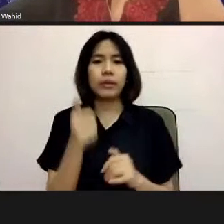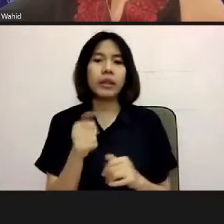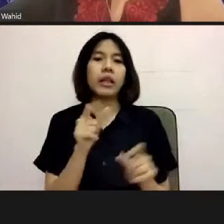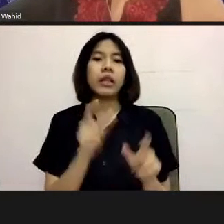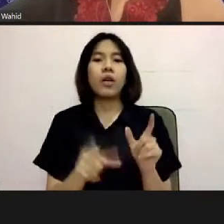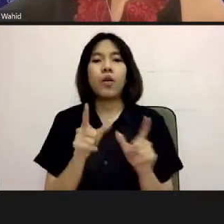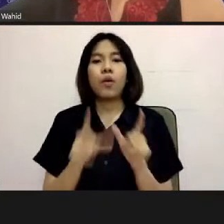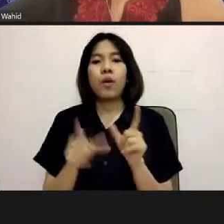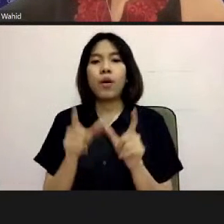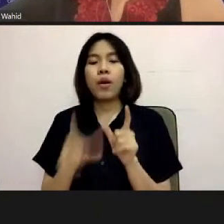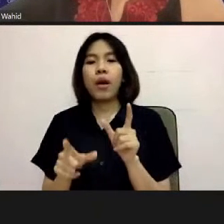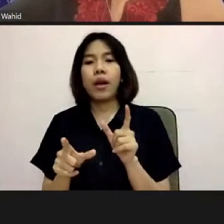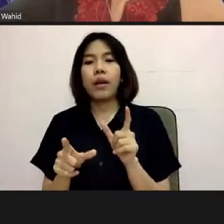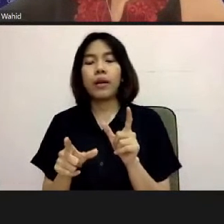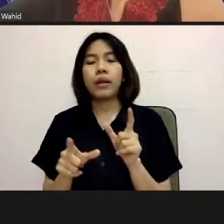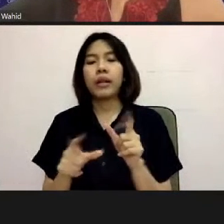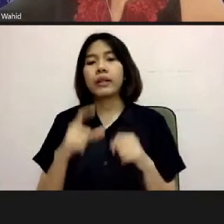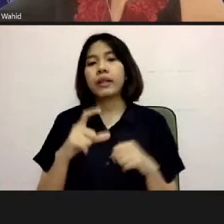subwg-cs@pshk.or.id